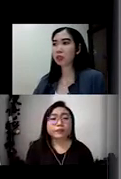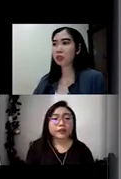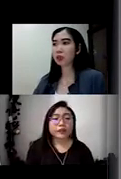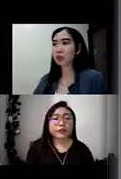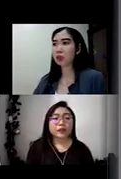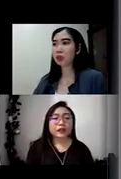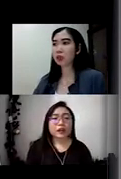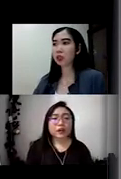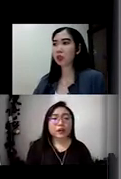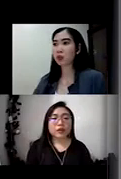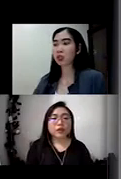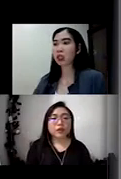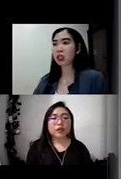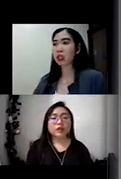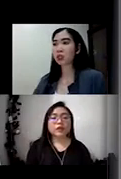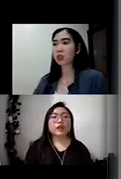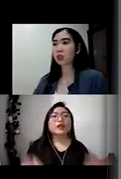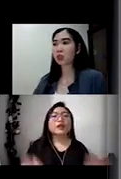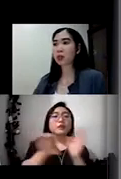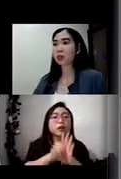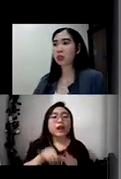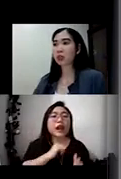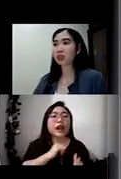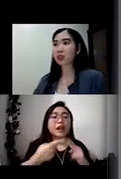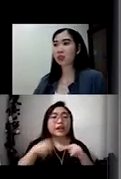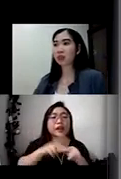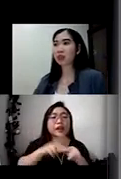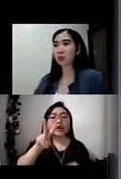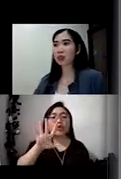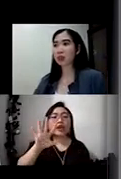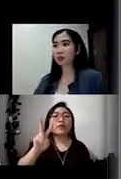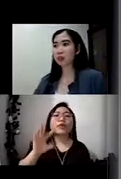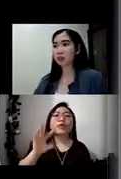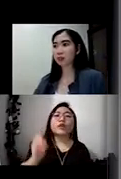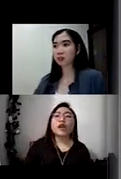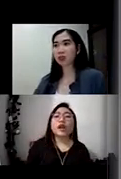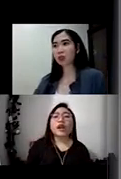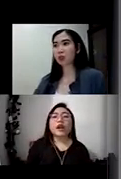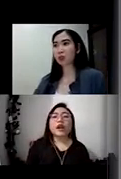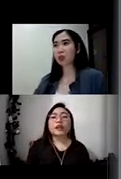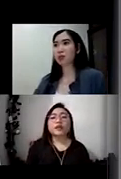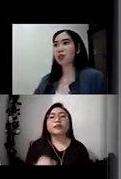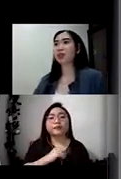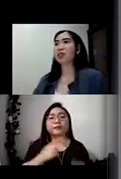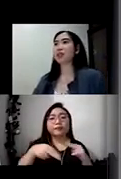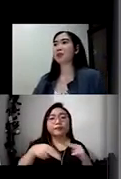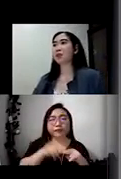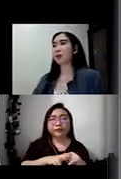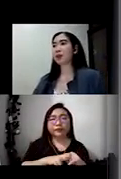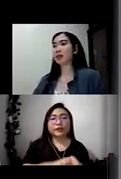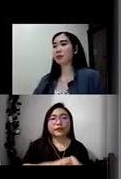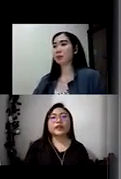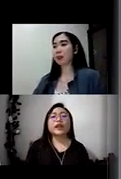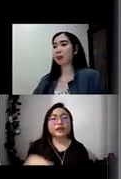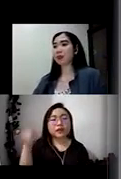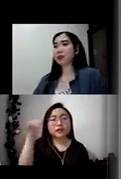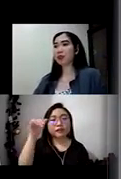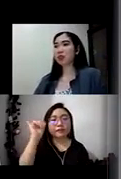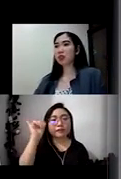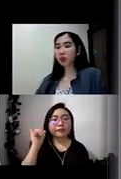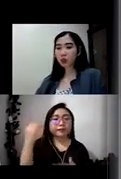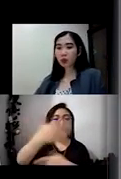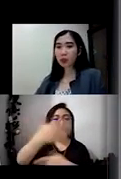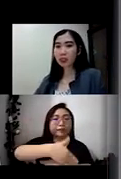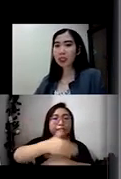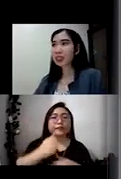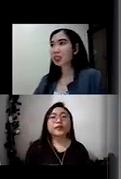the 2/5/2020 noong November 10 at 11:09 p.m. So kagabi lang yan. Yan.